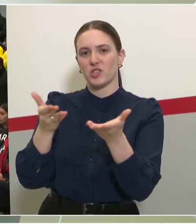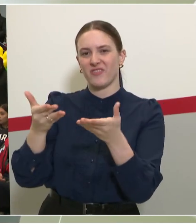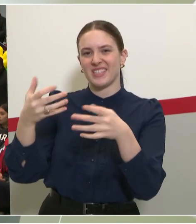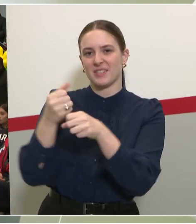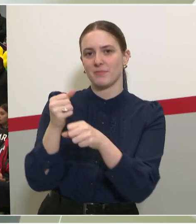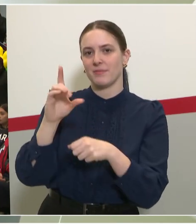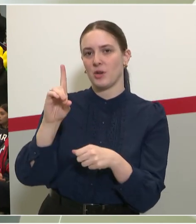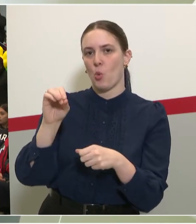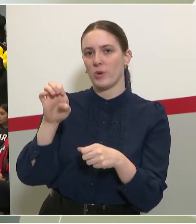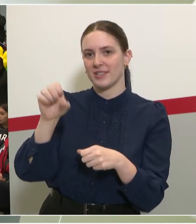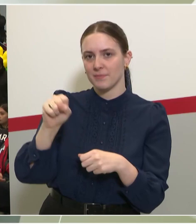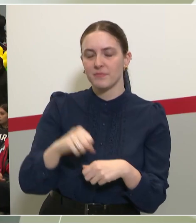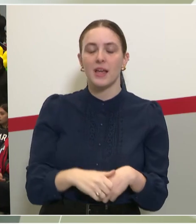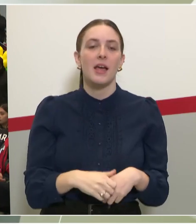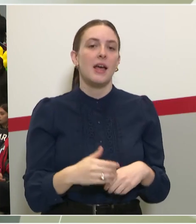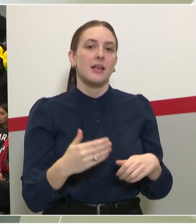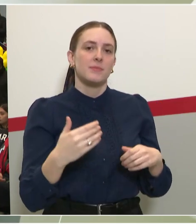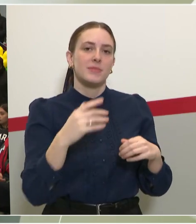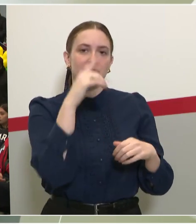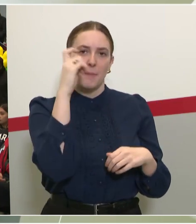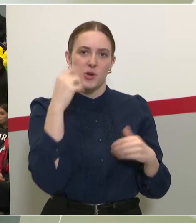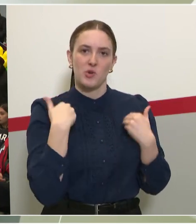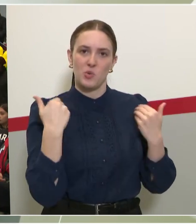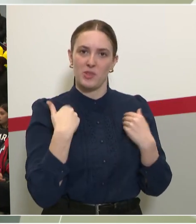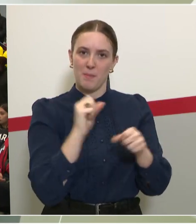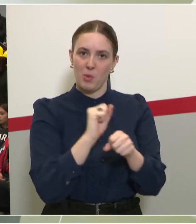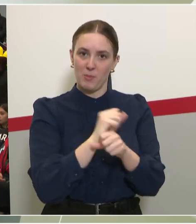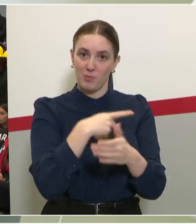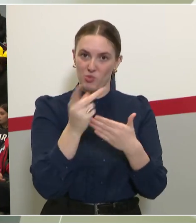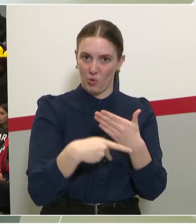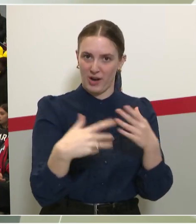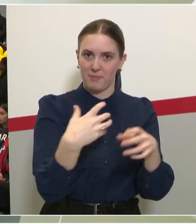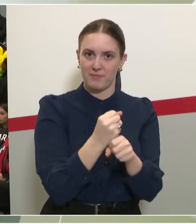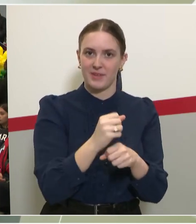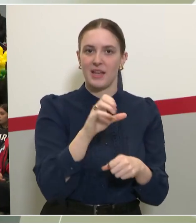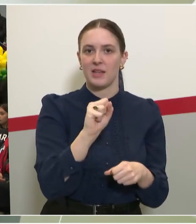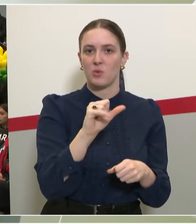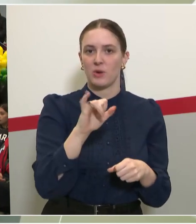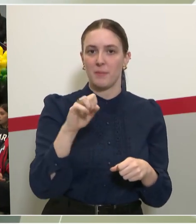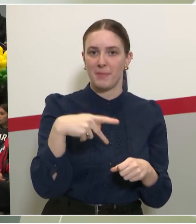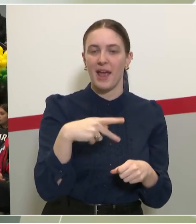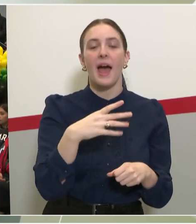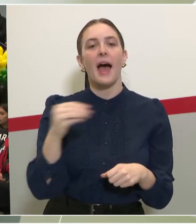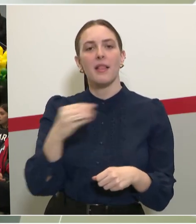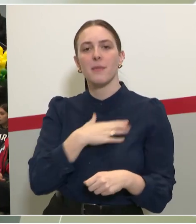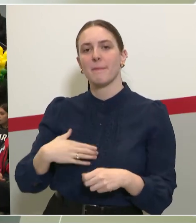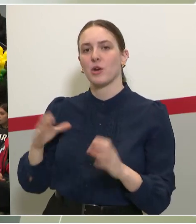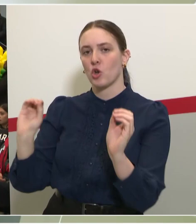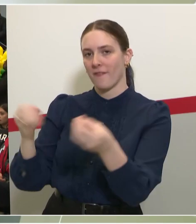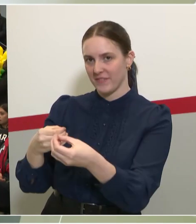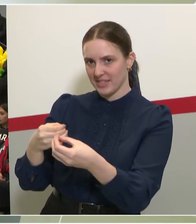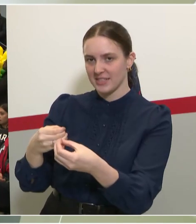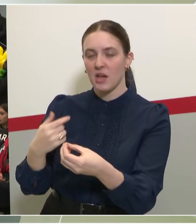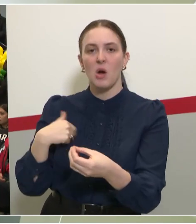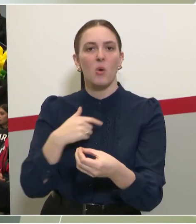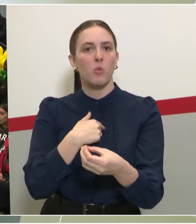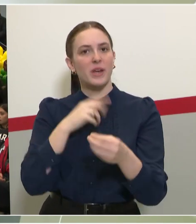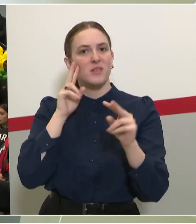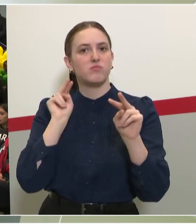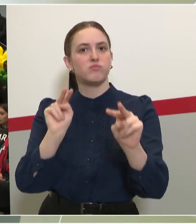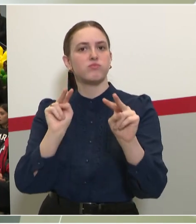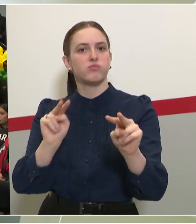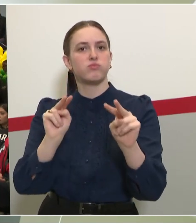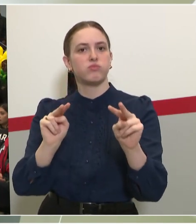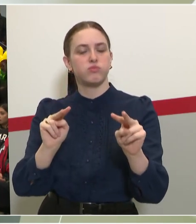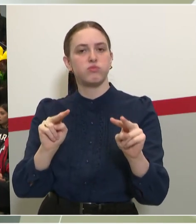Youth Employment Program, and the Mayor's Office as we work together toward eliminating health and workforce